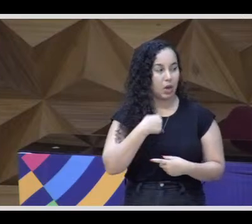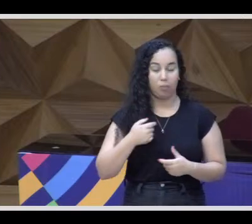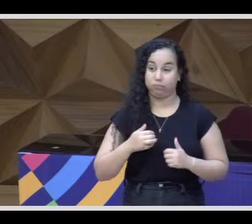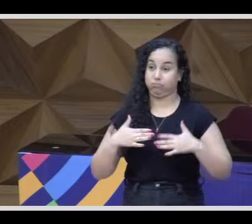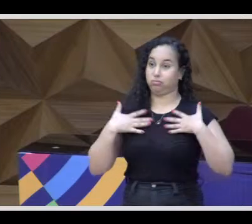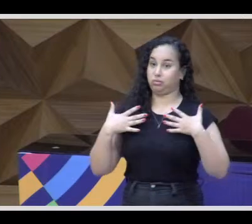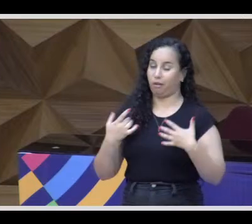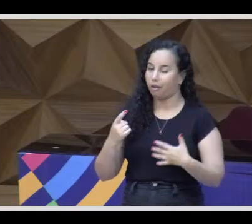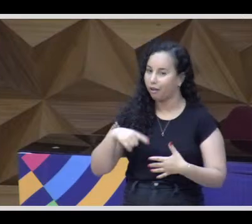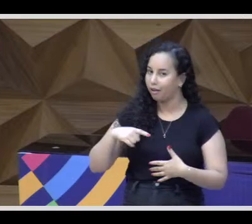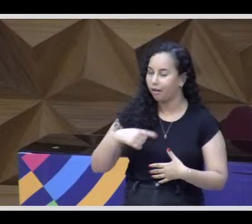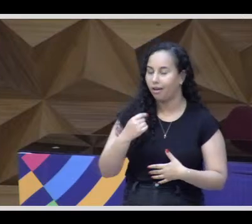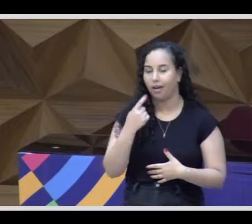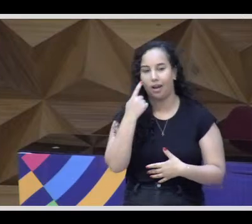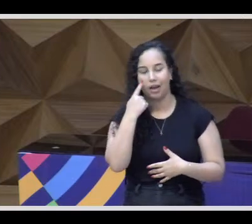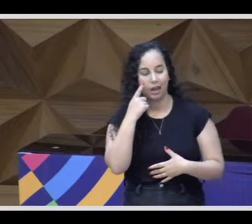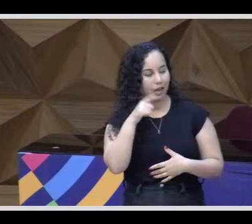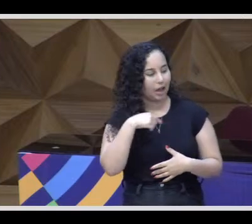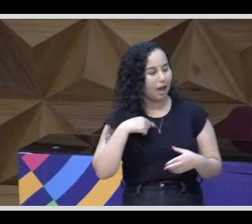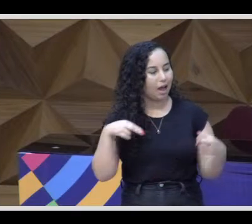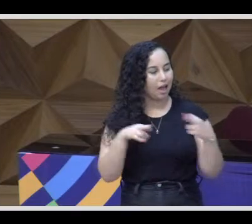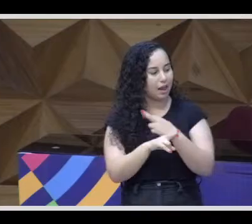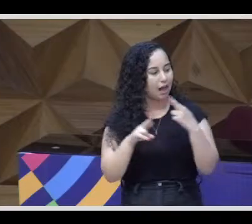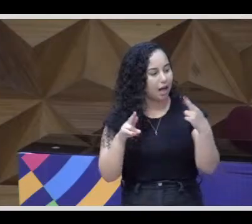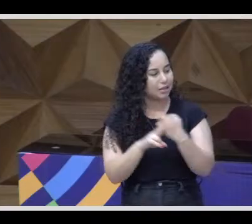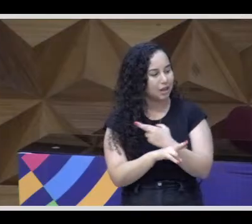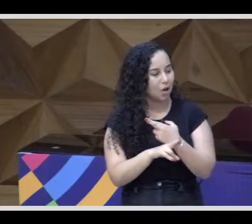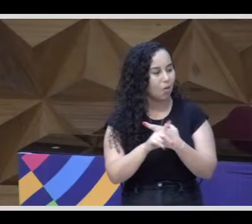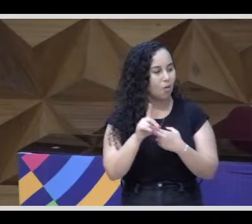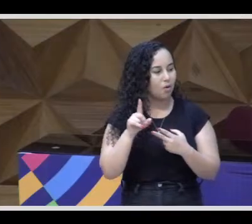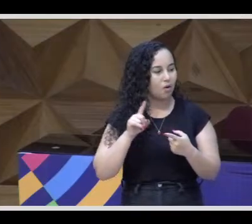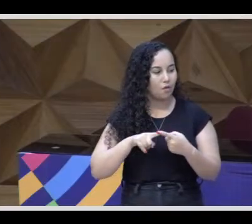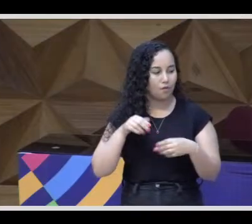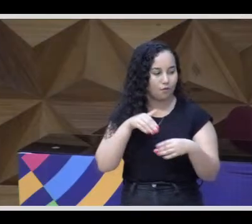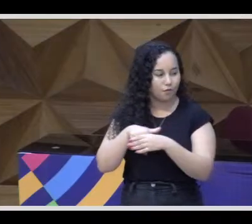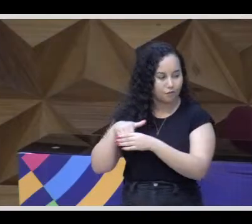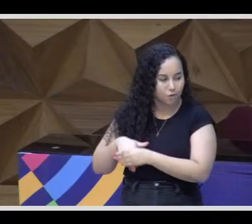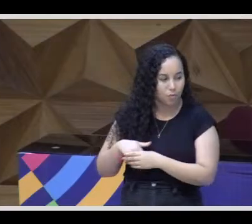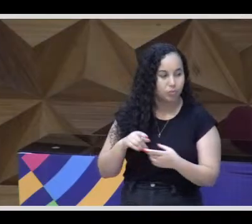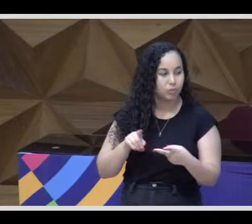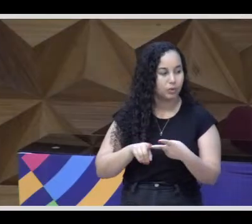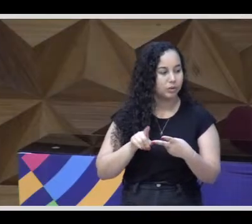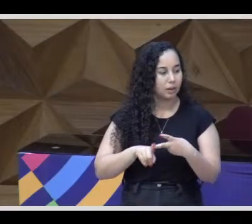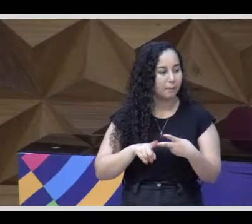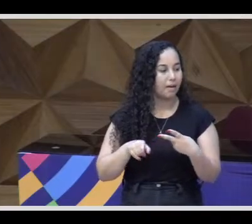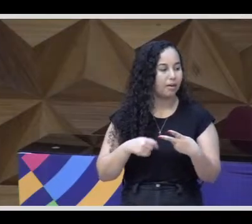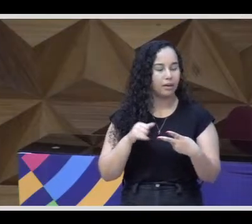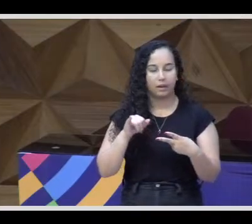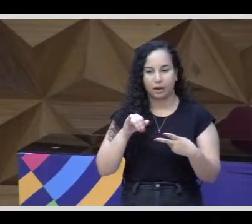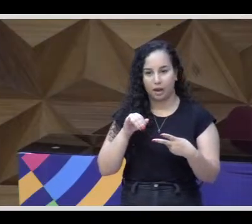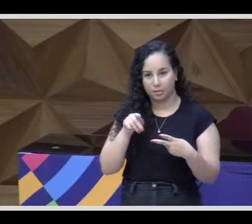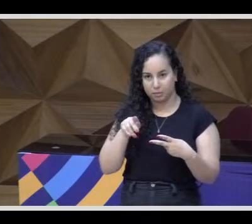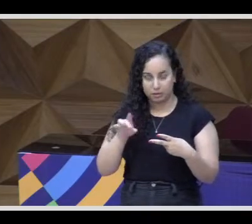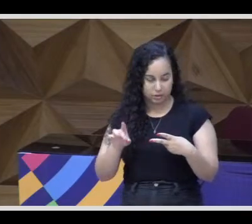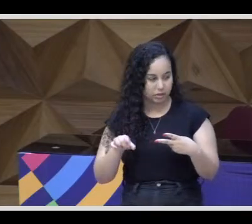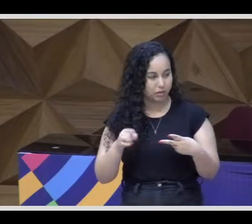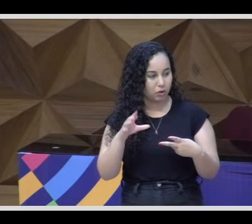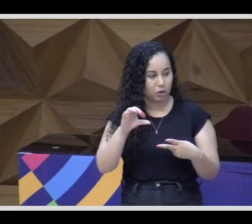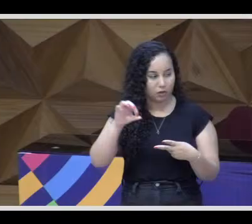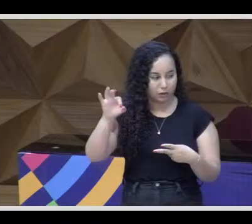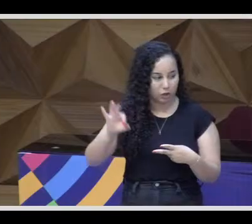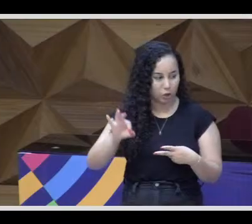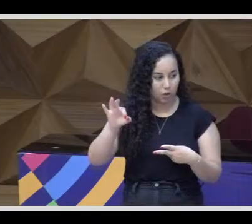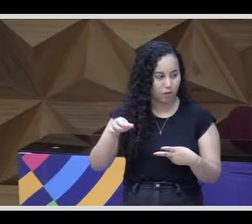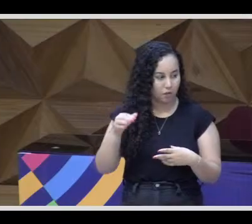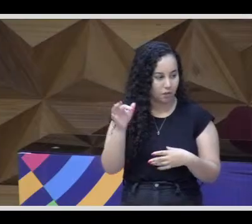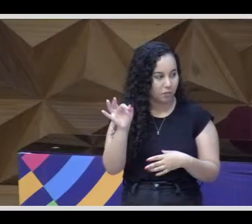would say, but the correlation between votes and the IPD was 99%. It's